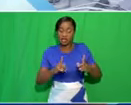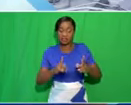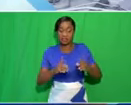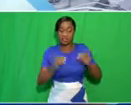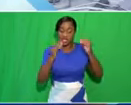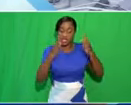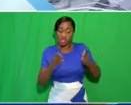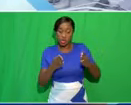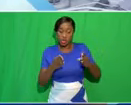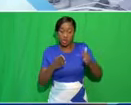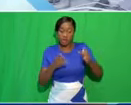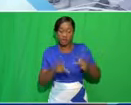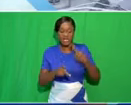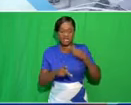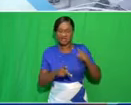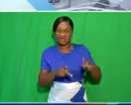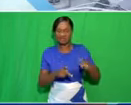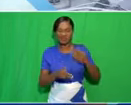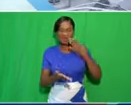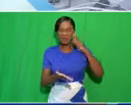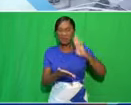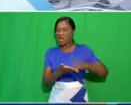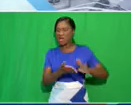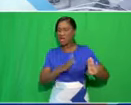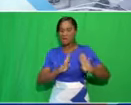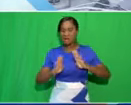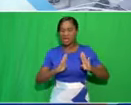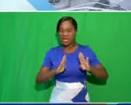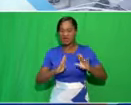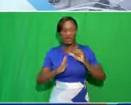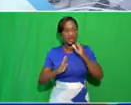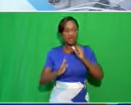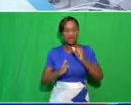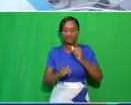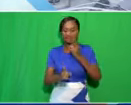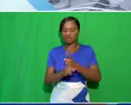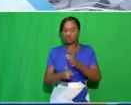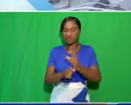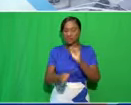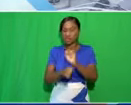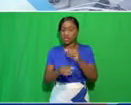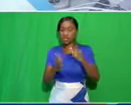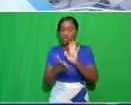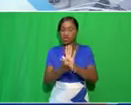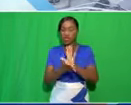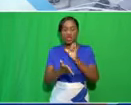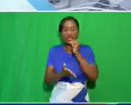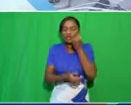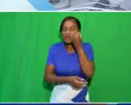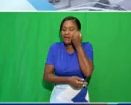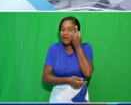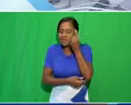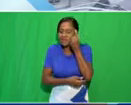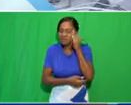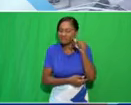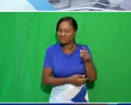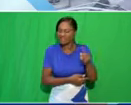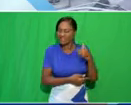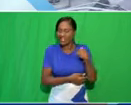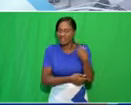troublemakers, delinquent, not functioning well in school, not recognizing there's a disability. Then we